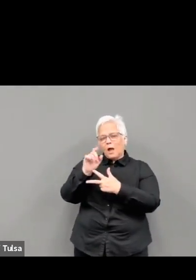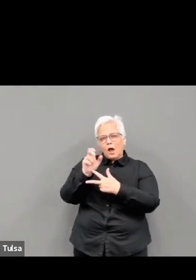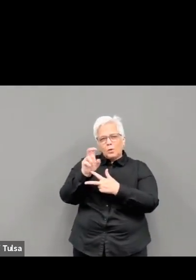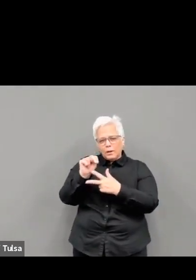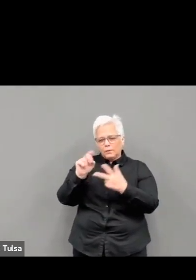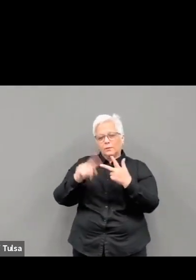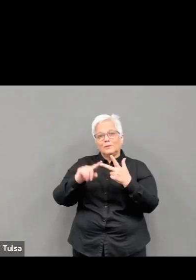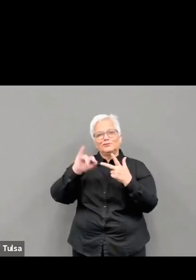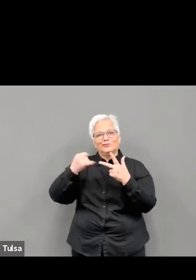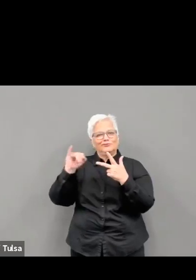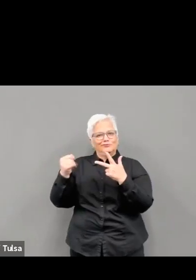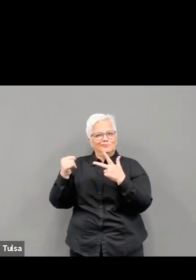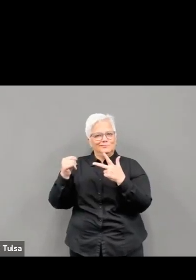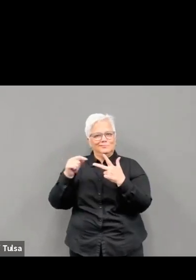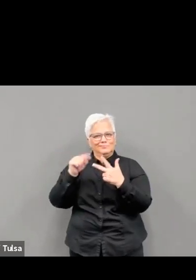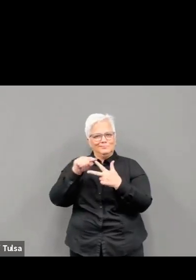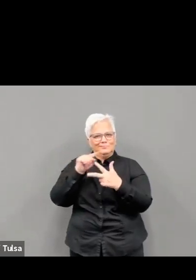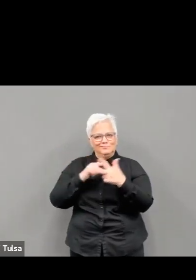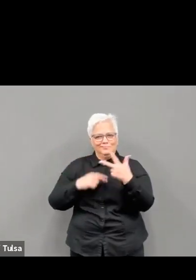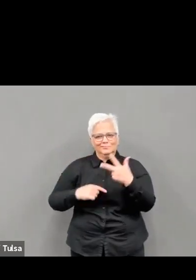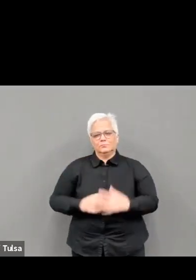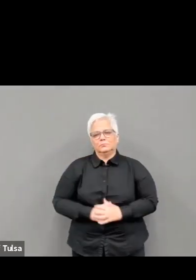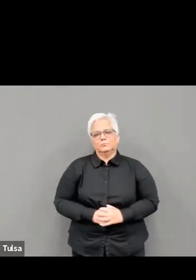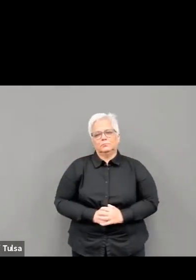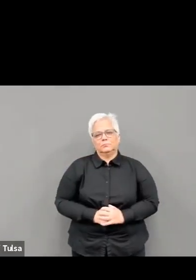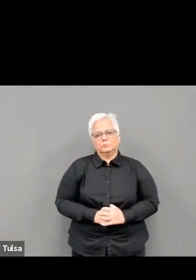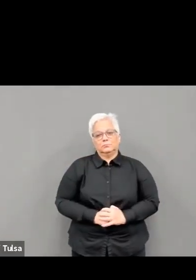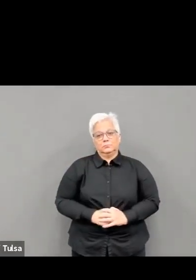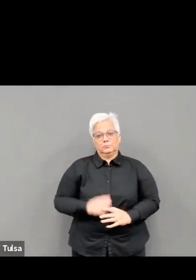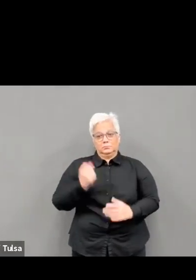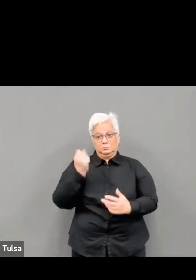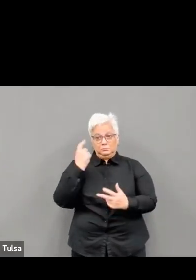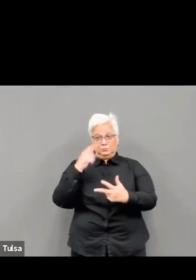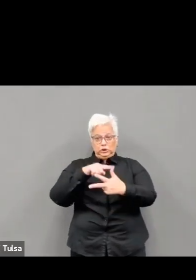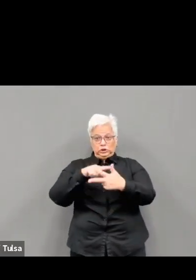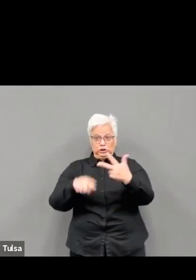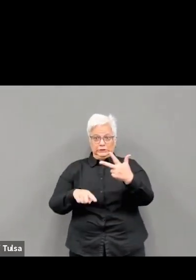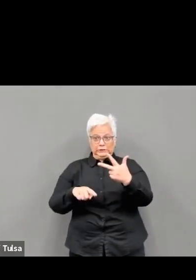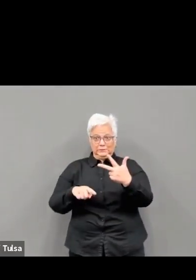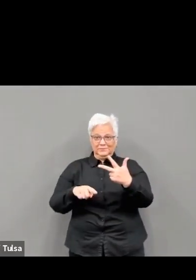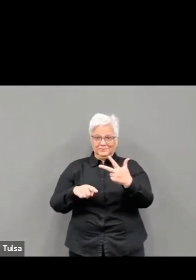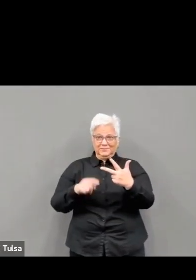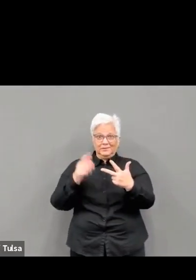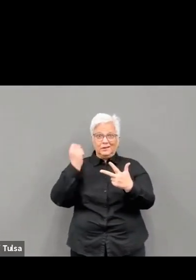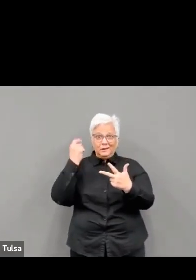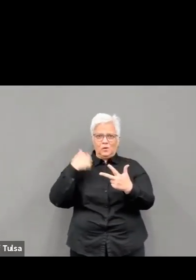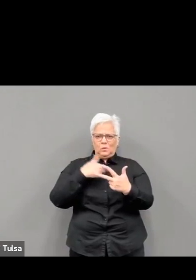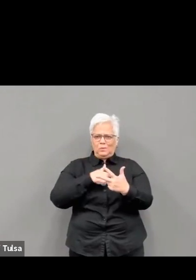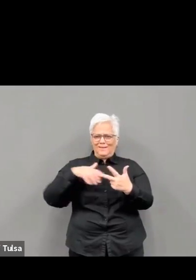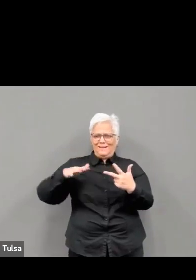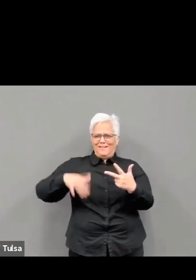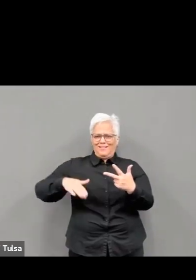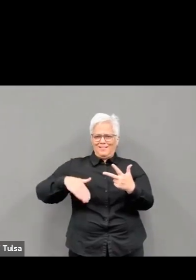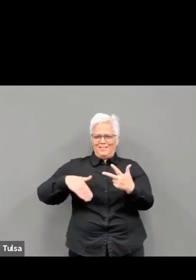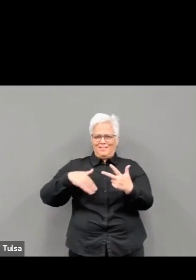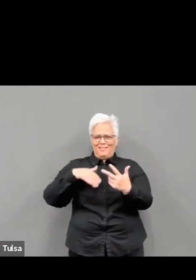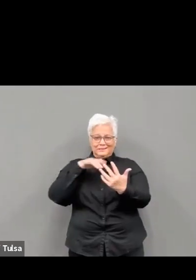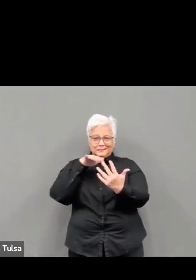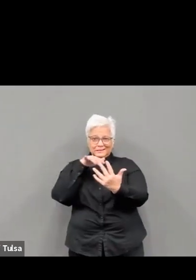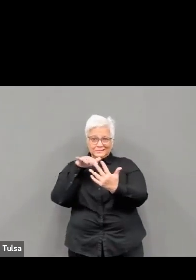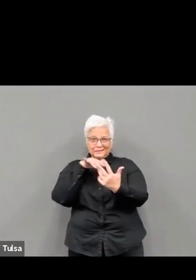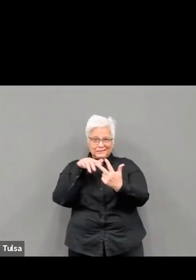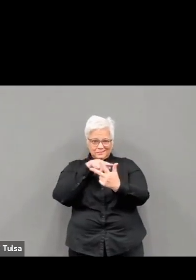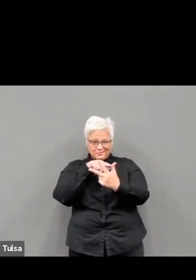Three COVID-19 vaccines were not studied in head-to-head trials. Therefore, they should not be compared to each other. However,